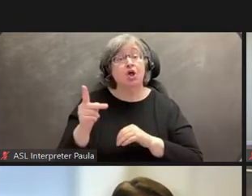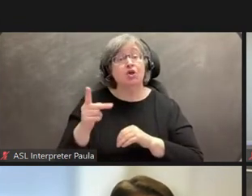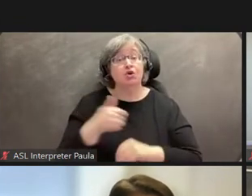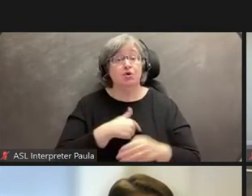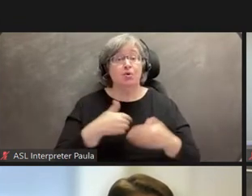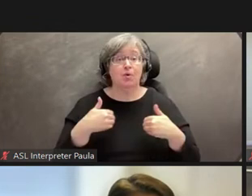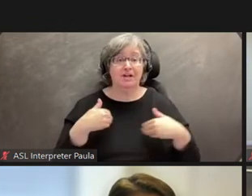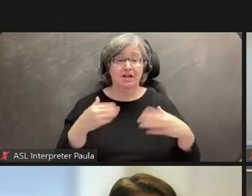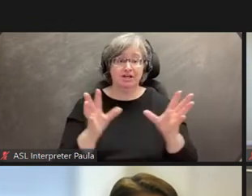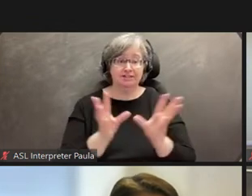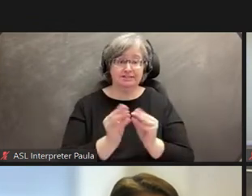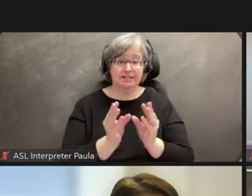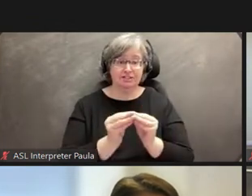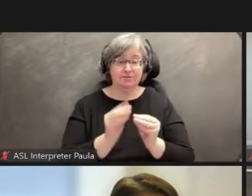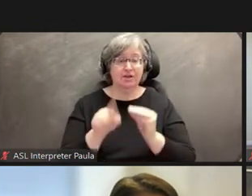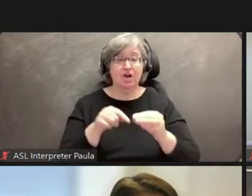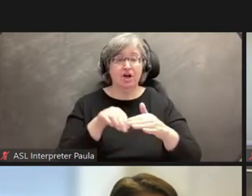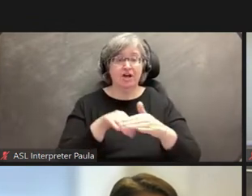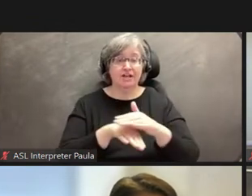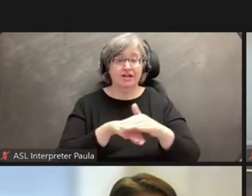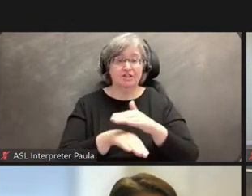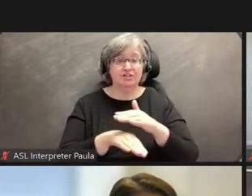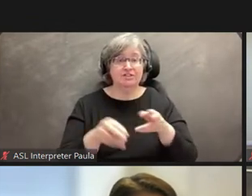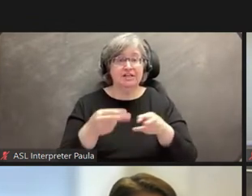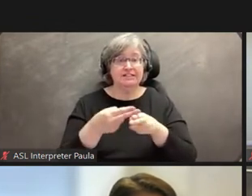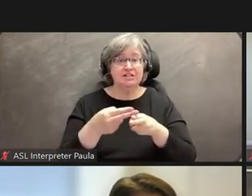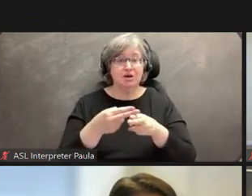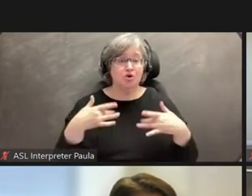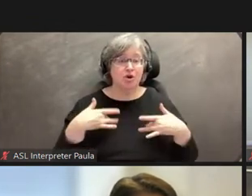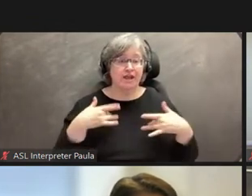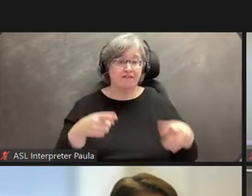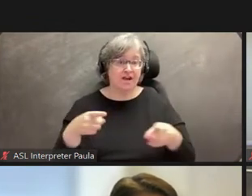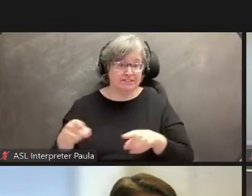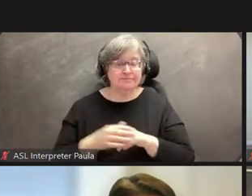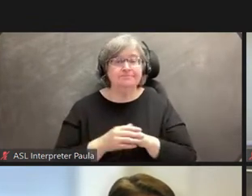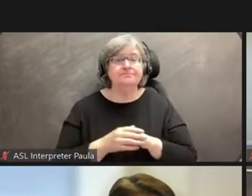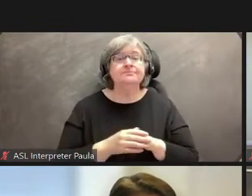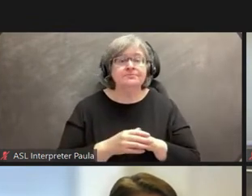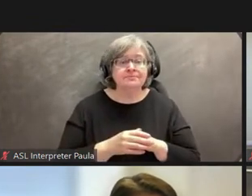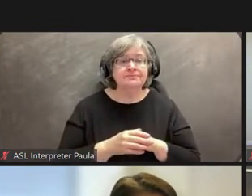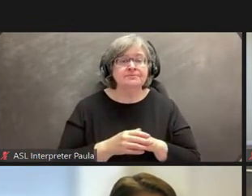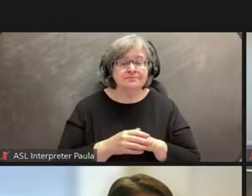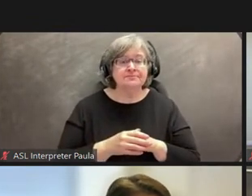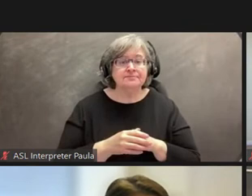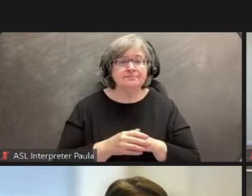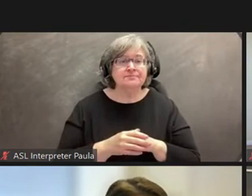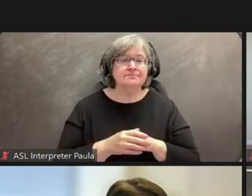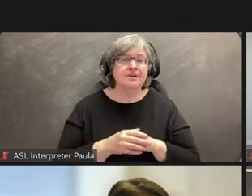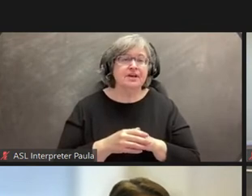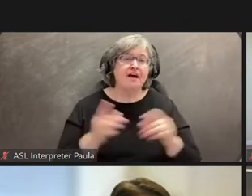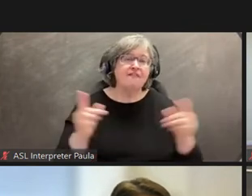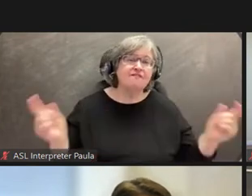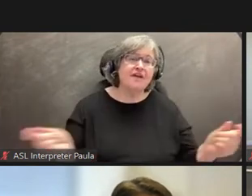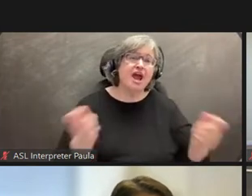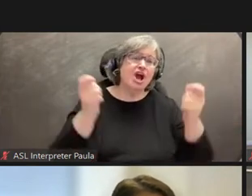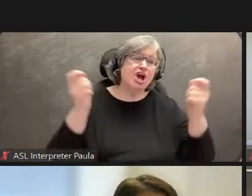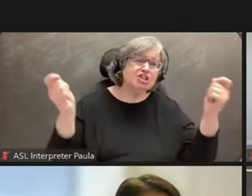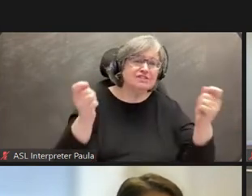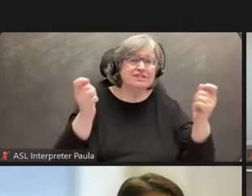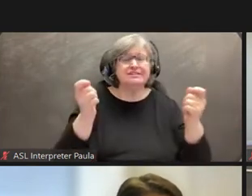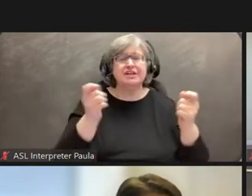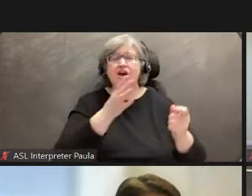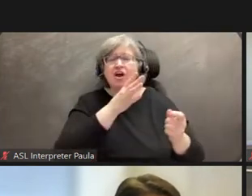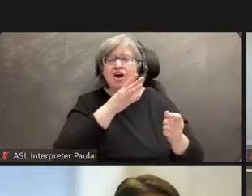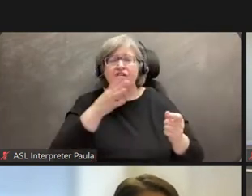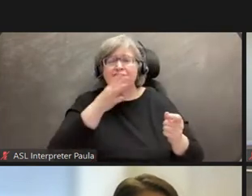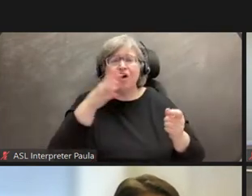have a session on accessible temporary events. So things that, you know, fairs and, you know, farmers markets